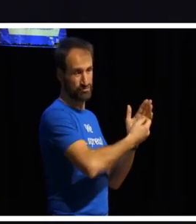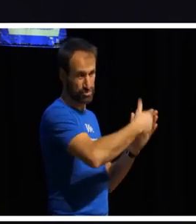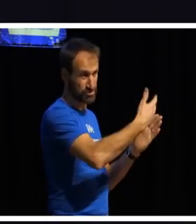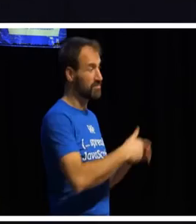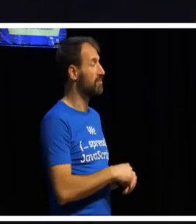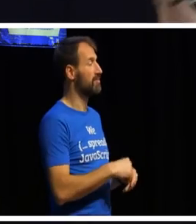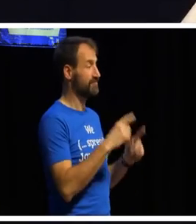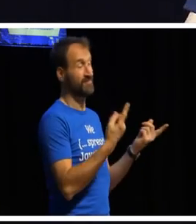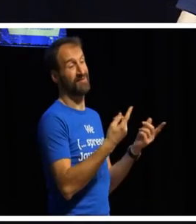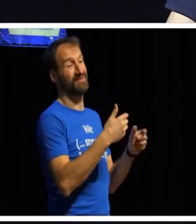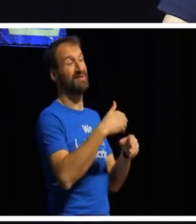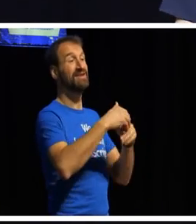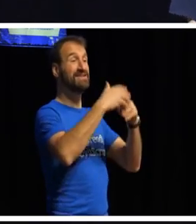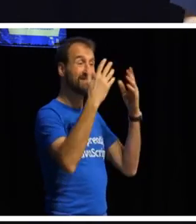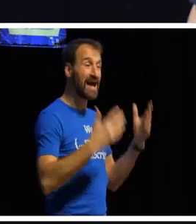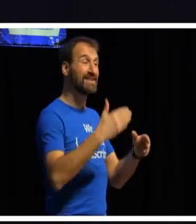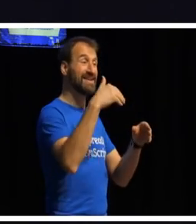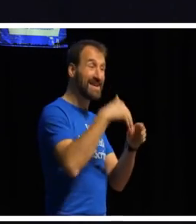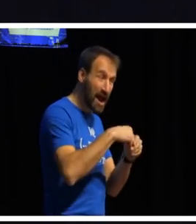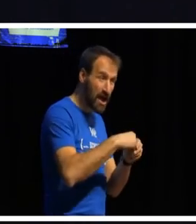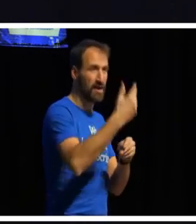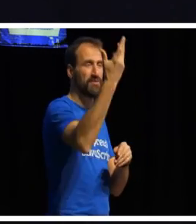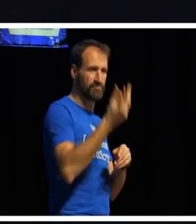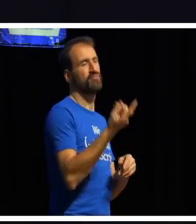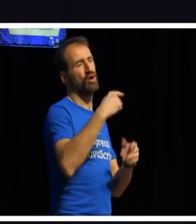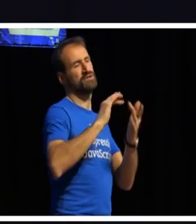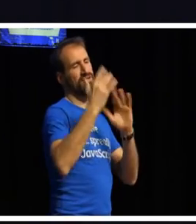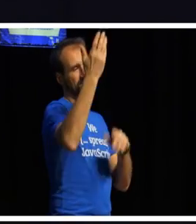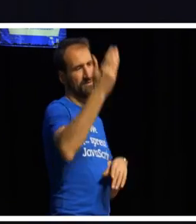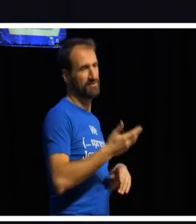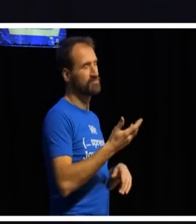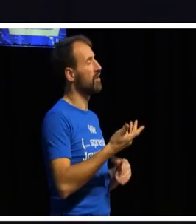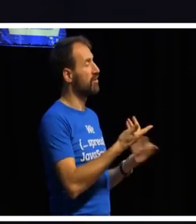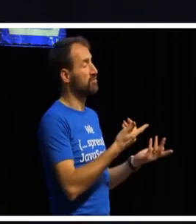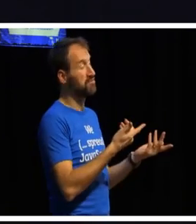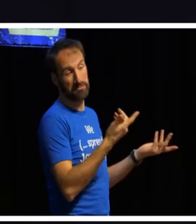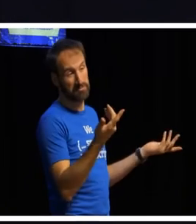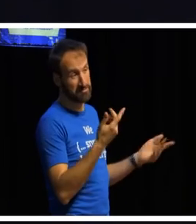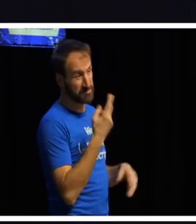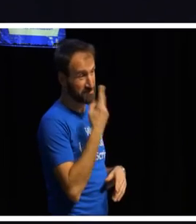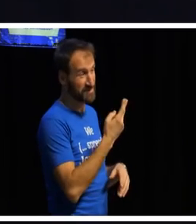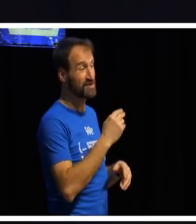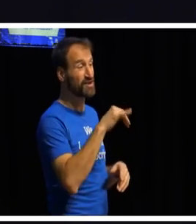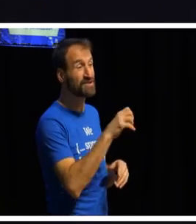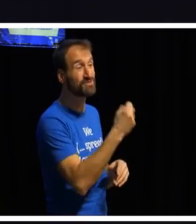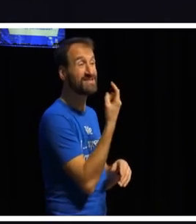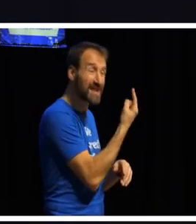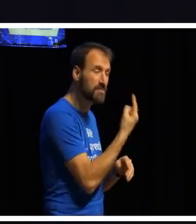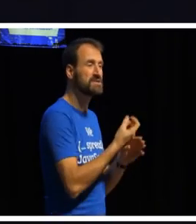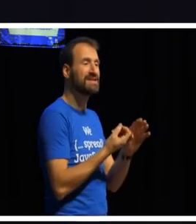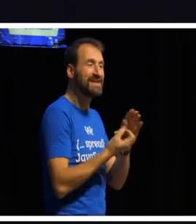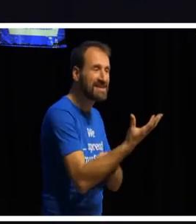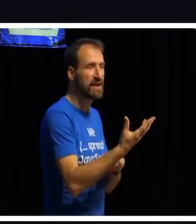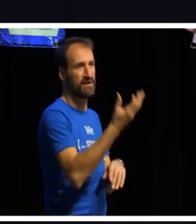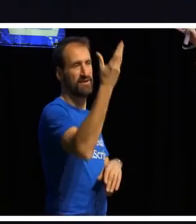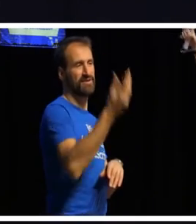network, because you know, we can't cache all of Wikipedia. The problem is that the JavaScript initiates the download, so we have to wait for the